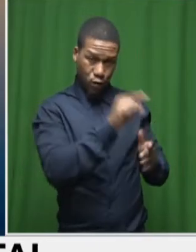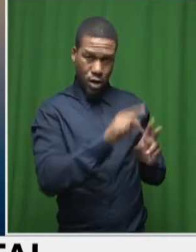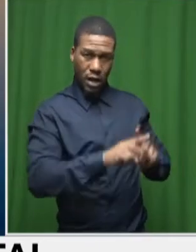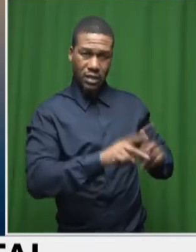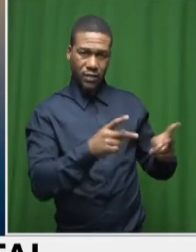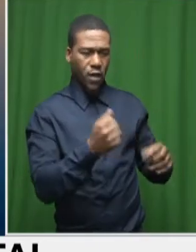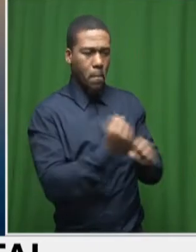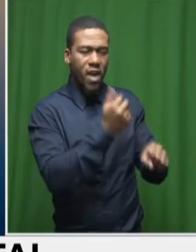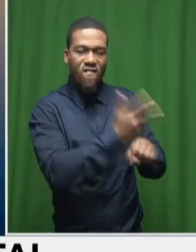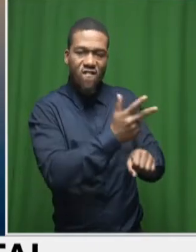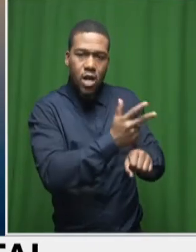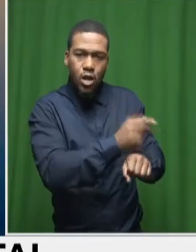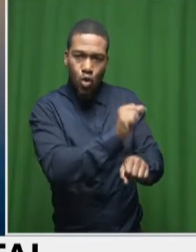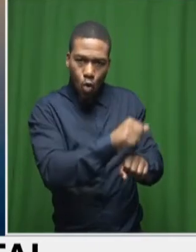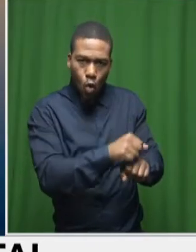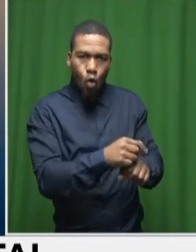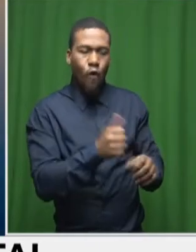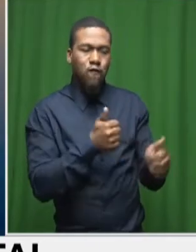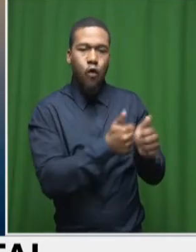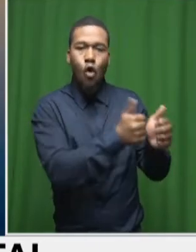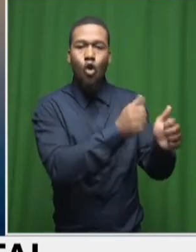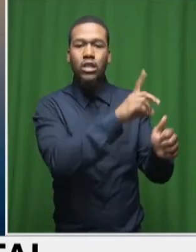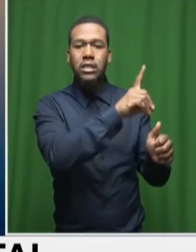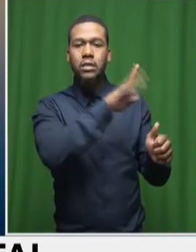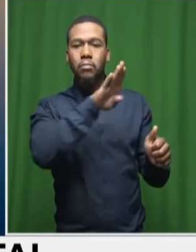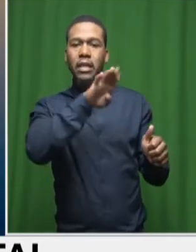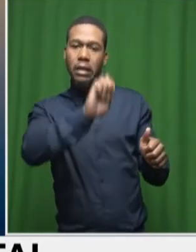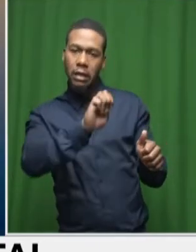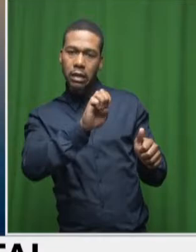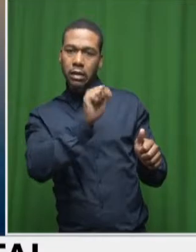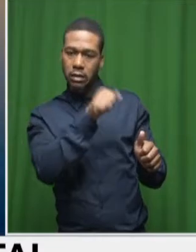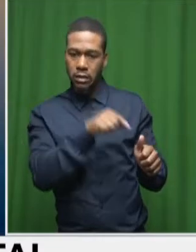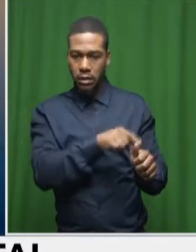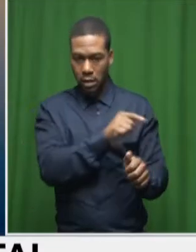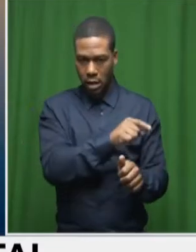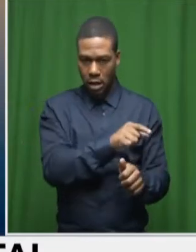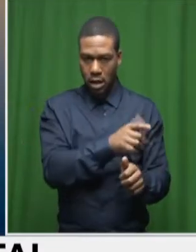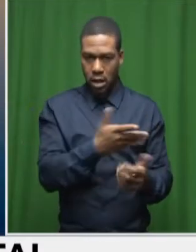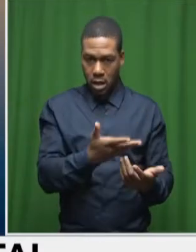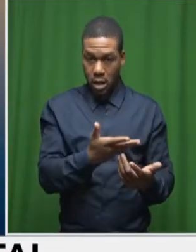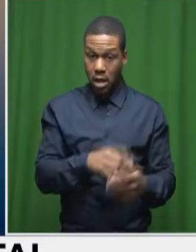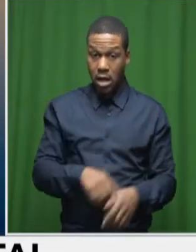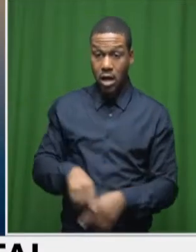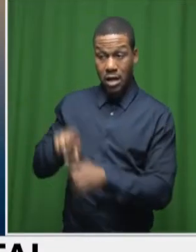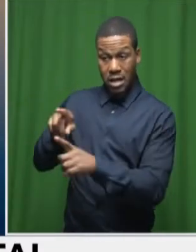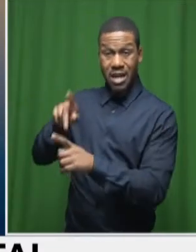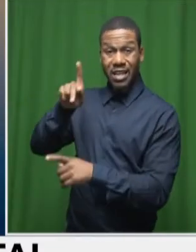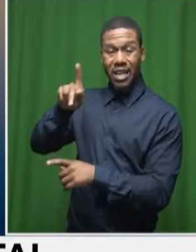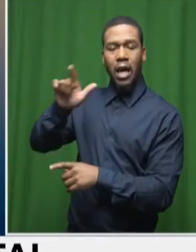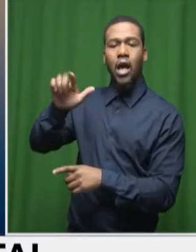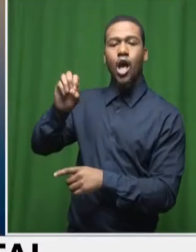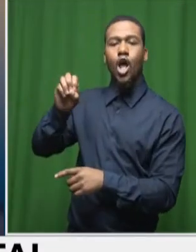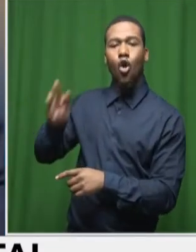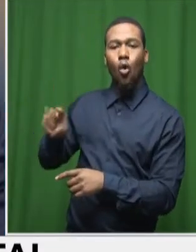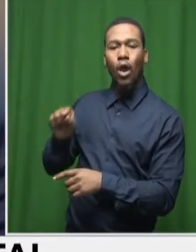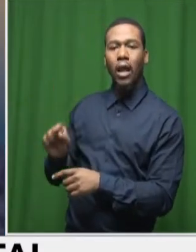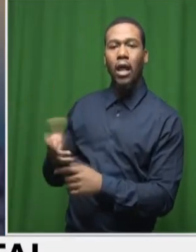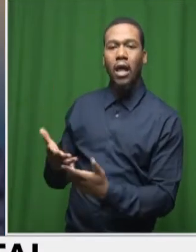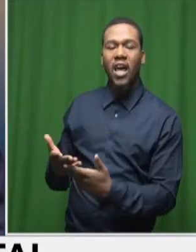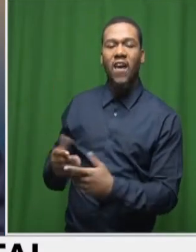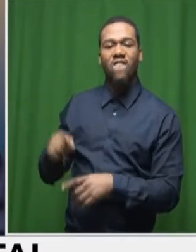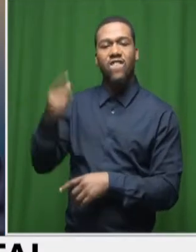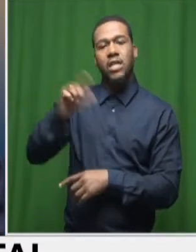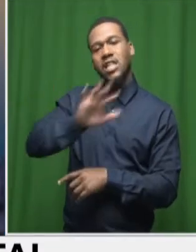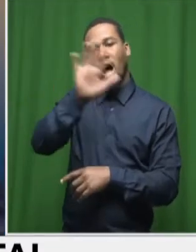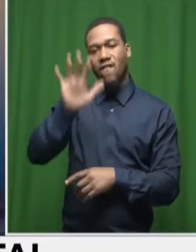DBE sort of curriculum aligned, and the distribution, which is the connectivity aspect. Whereas Kelo is Africa's first interactive